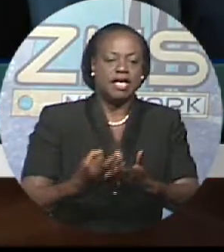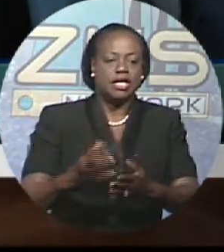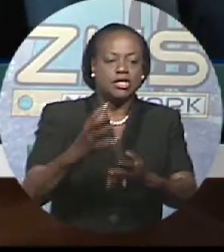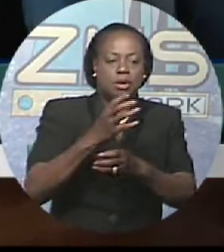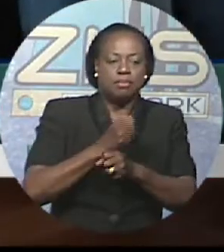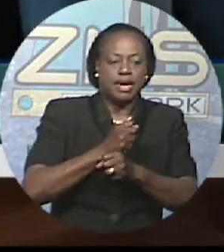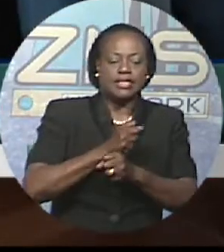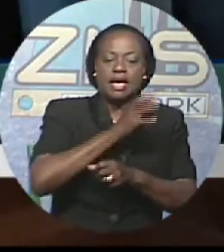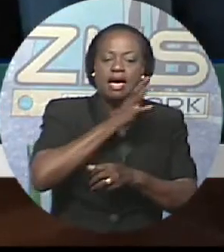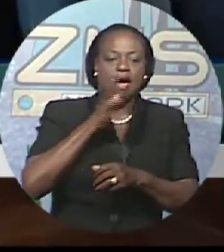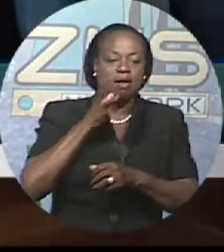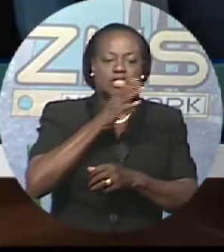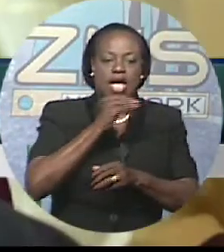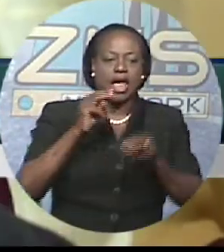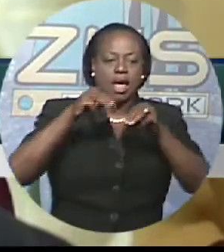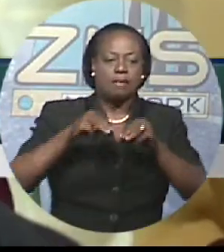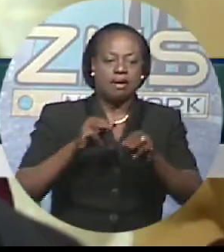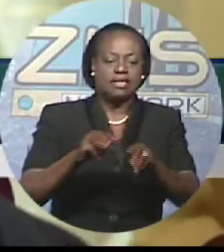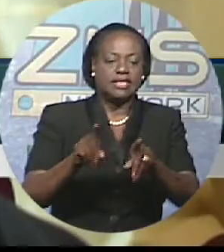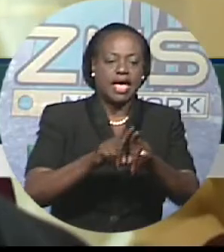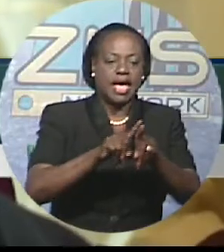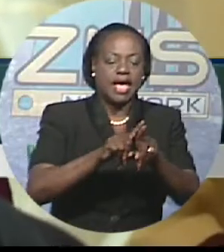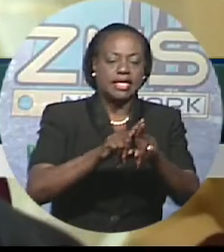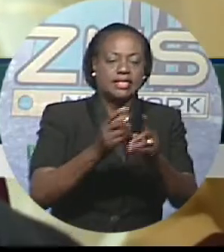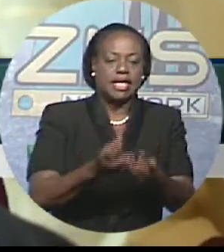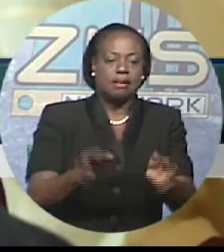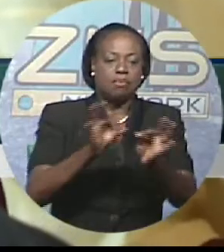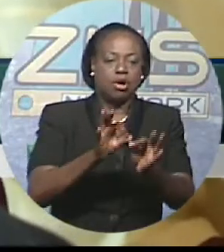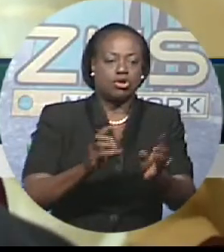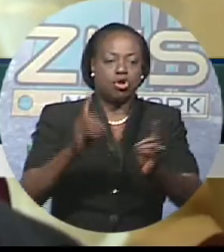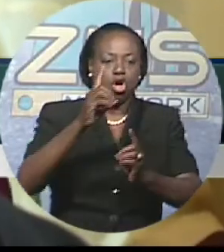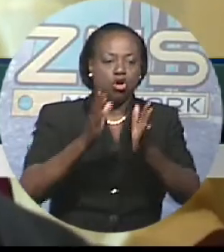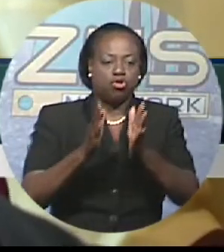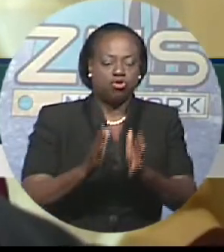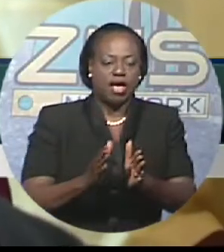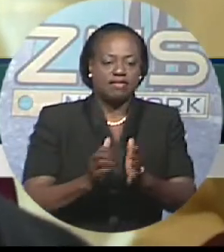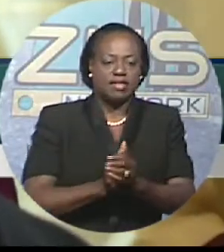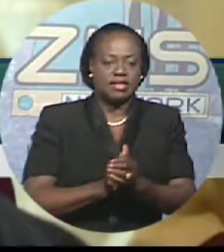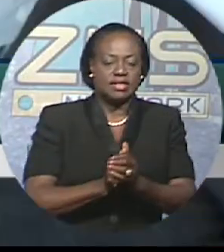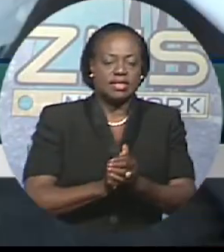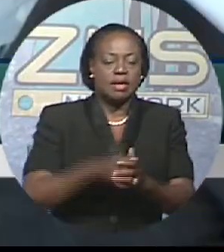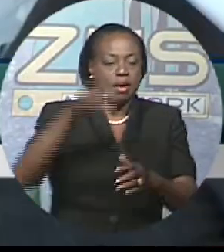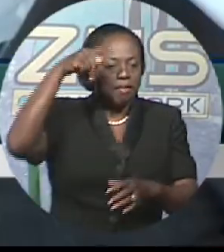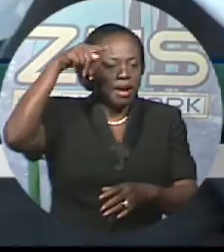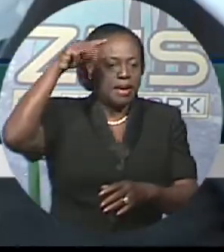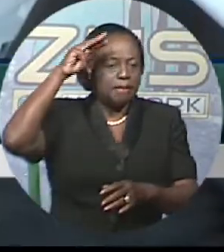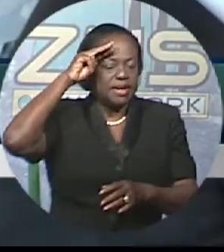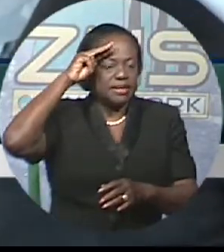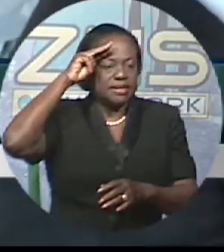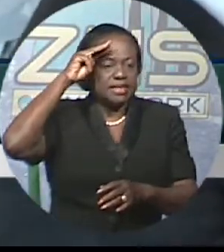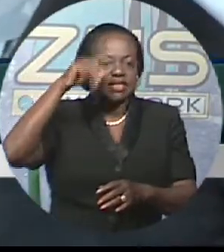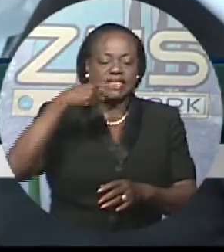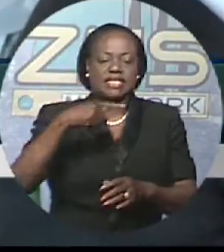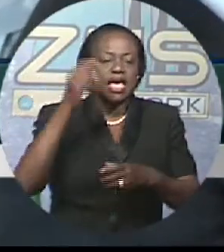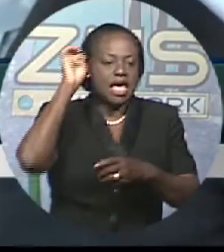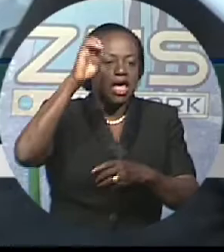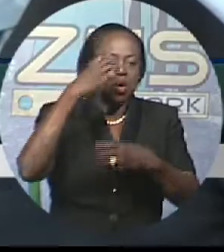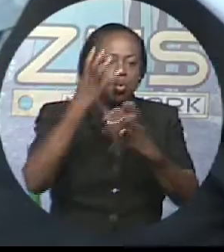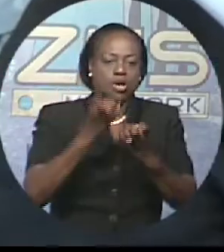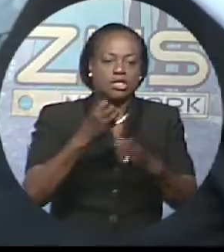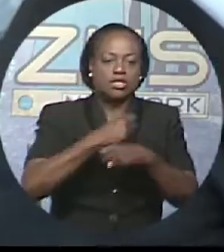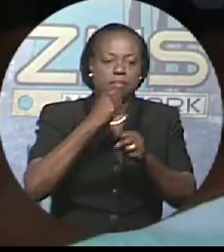today's Andros Business Outlook, Prime Minister Perry Christie highlighted the government's economic plan for that island. Siaskar Adderley was there and filed this